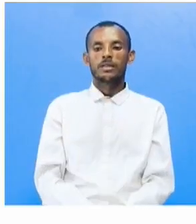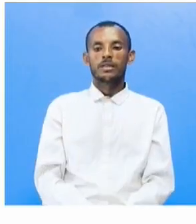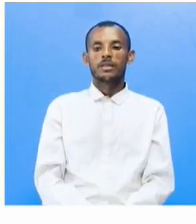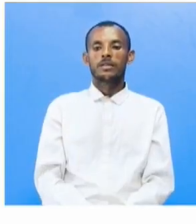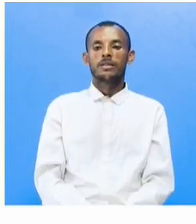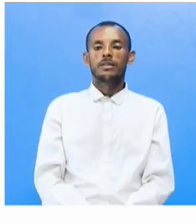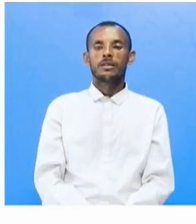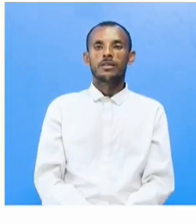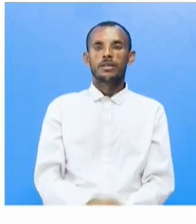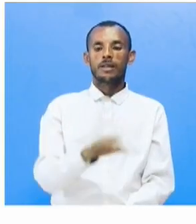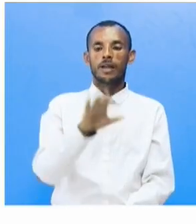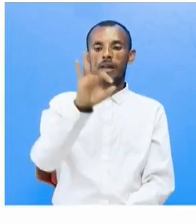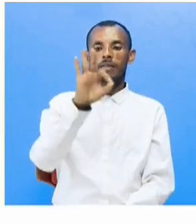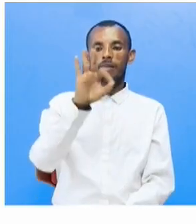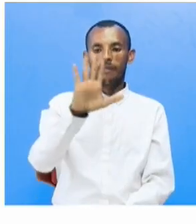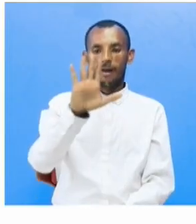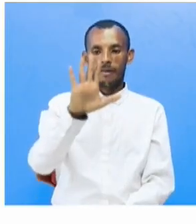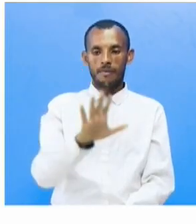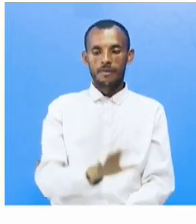is 95x,